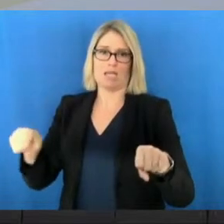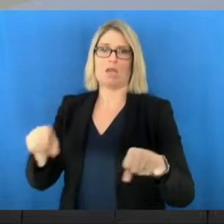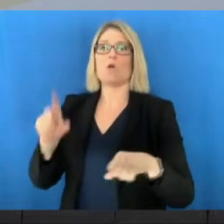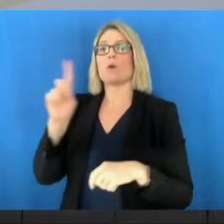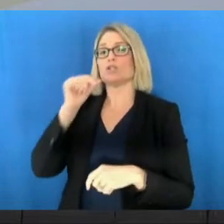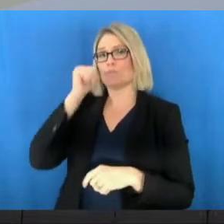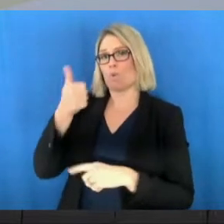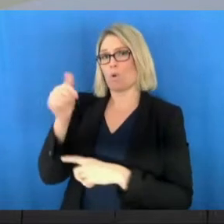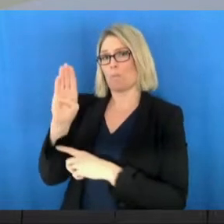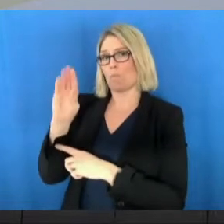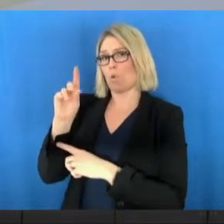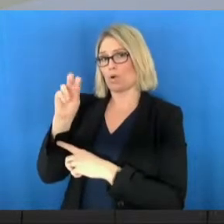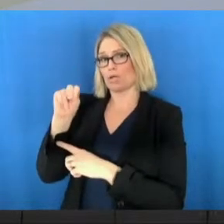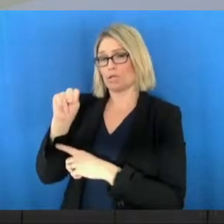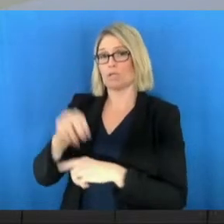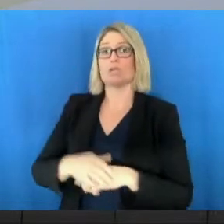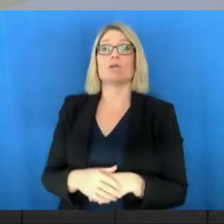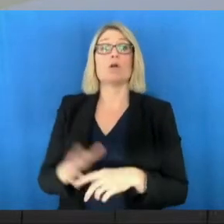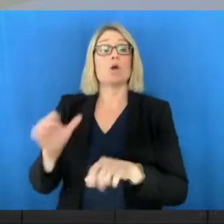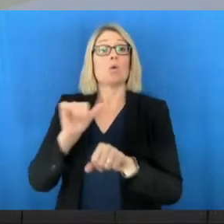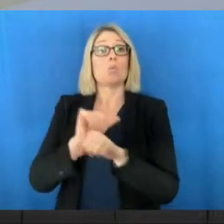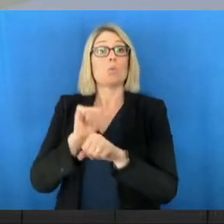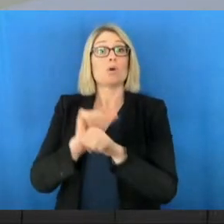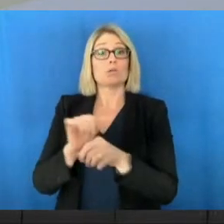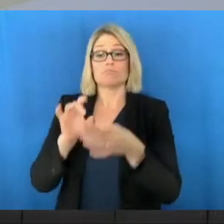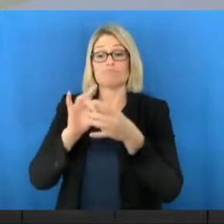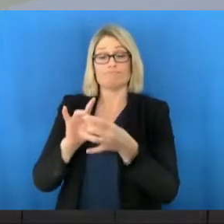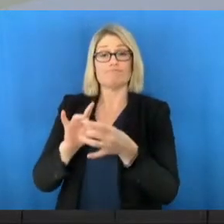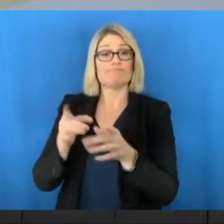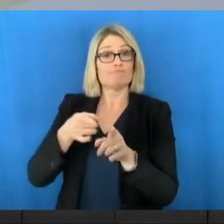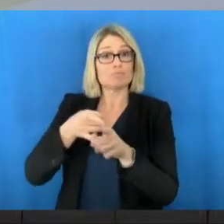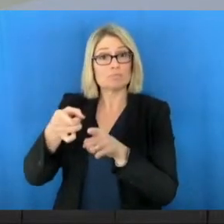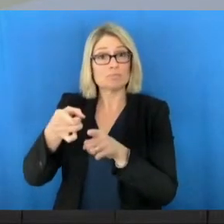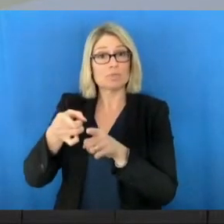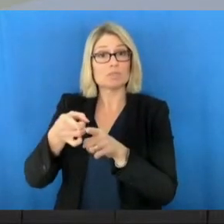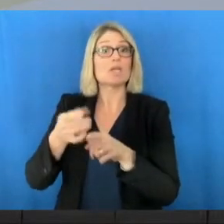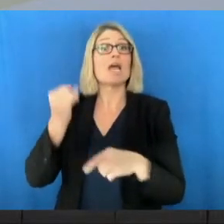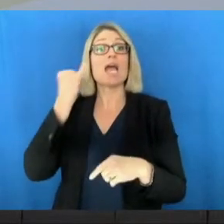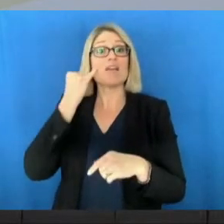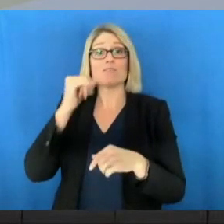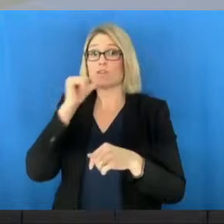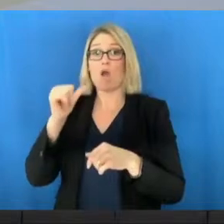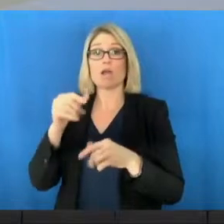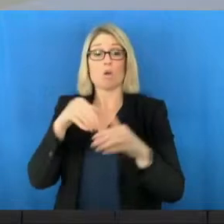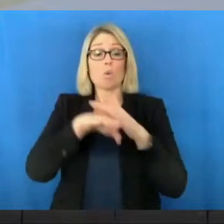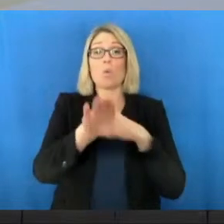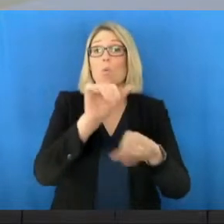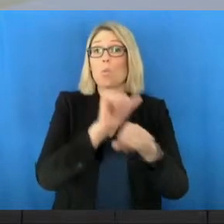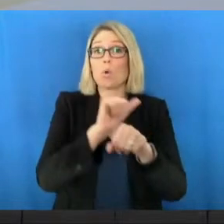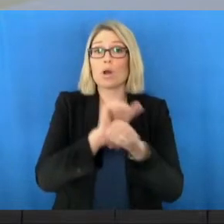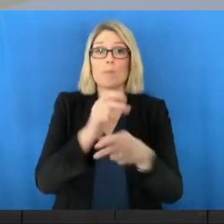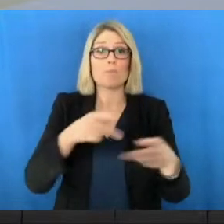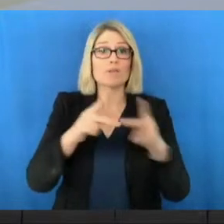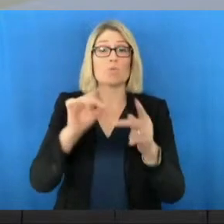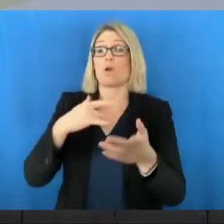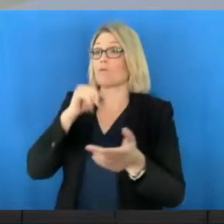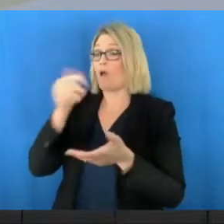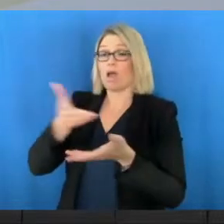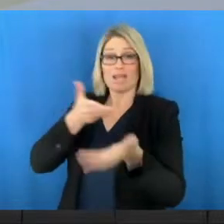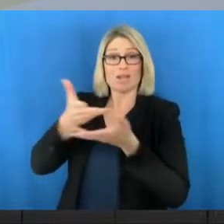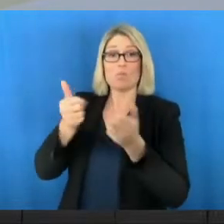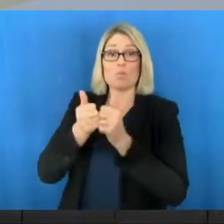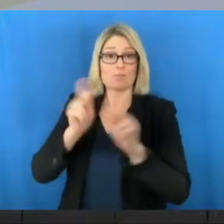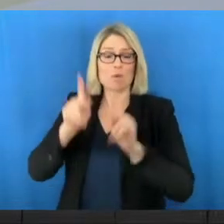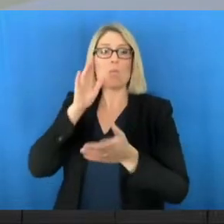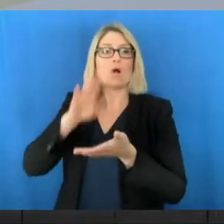For work-related activities, including couriers, provided you are not entering workplaces, homes, and are interacting with people, you will be exempt